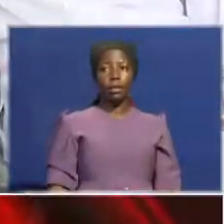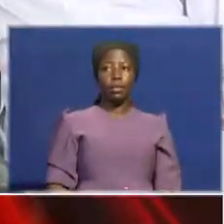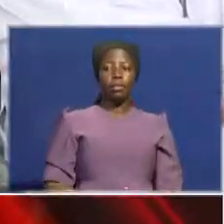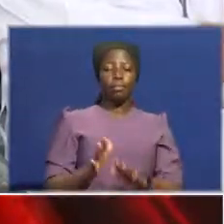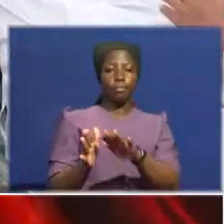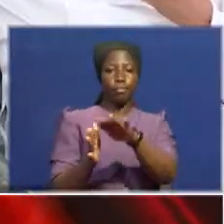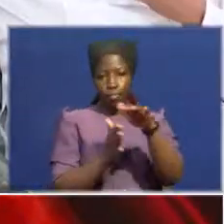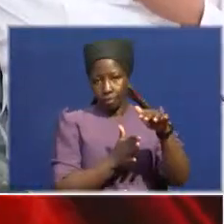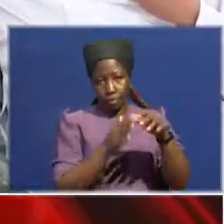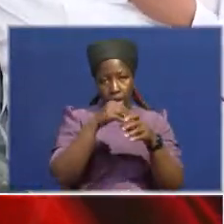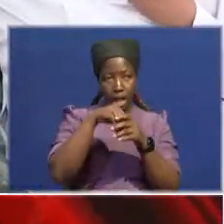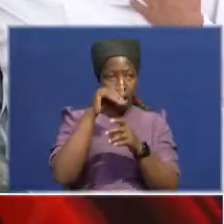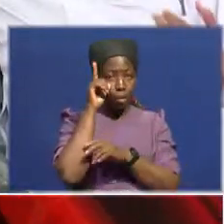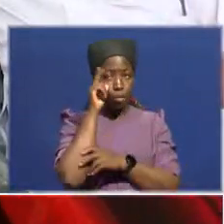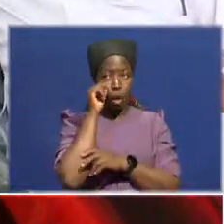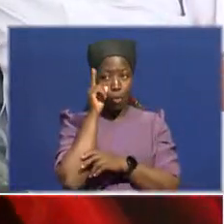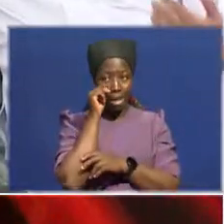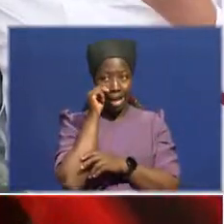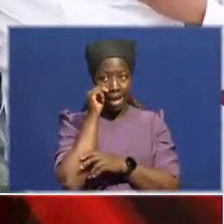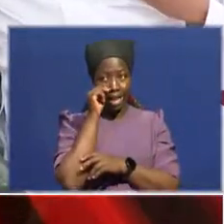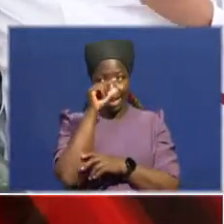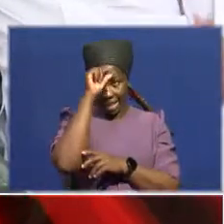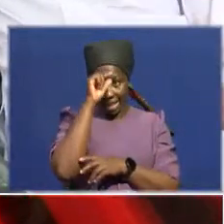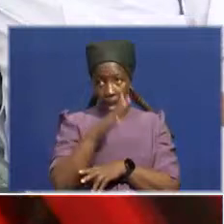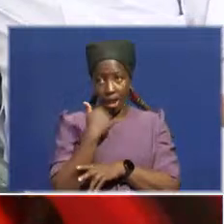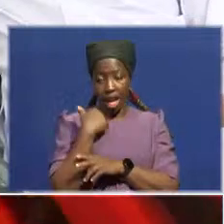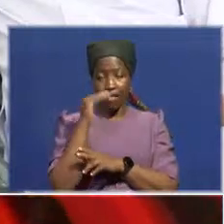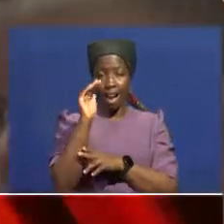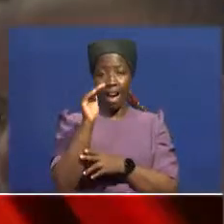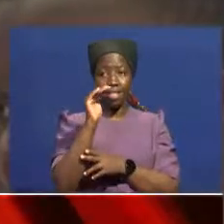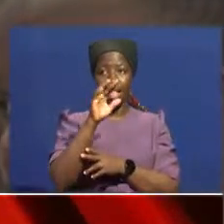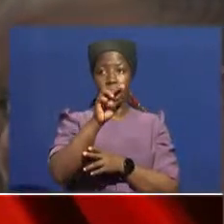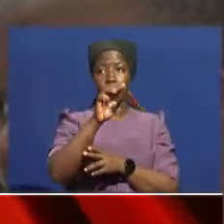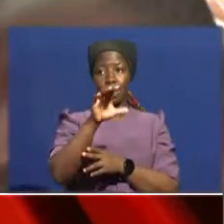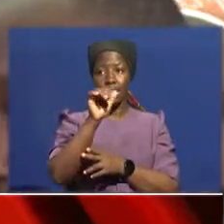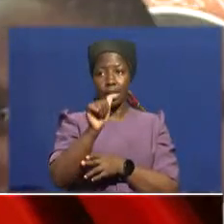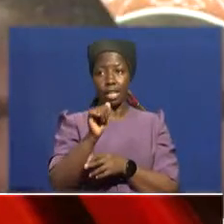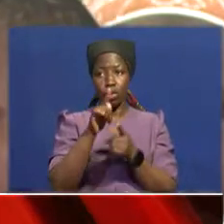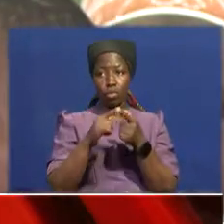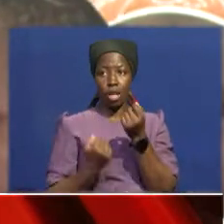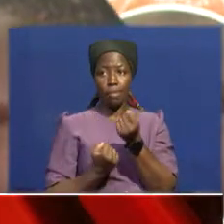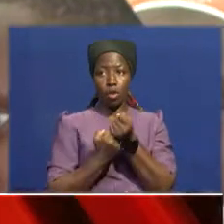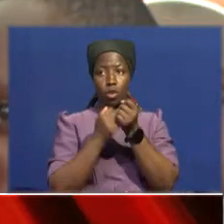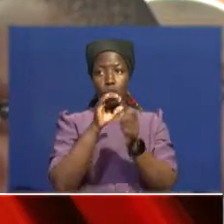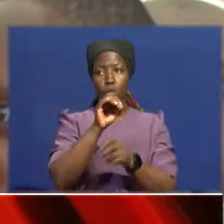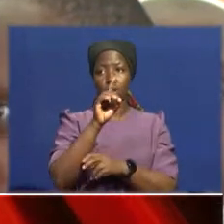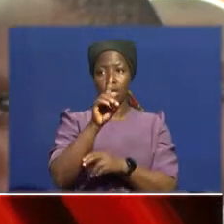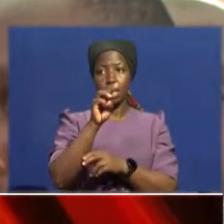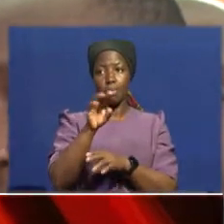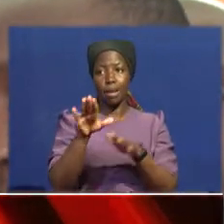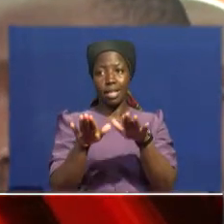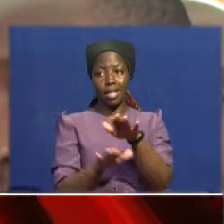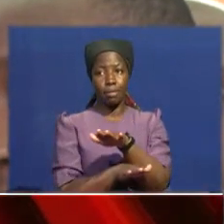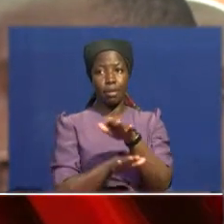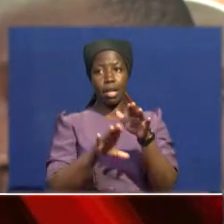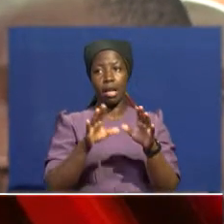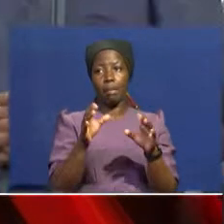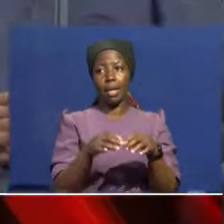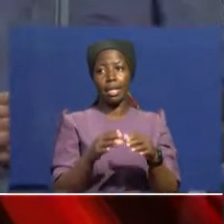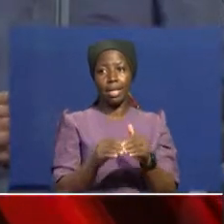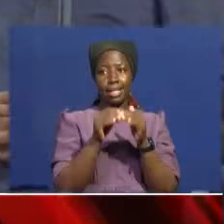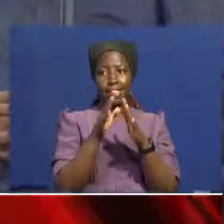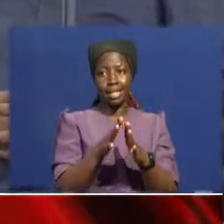In Mombasa, Governor Abdul Swamad Nasir has urged members of the county assembly to support ODM deputy party leader Hassan Joho's